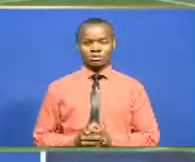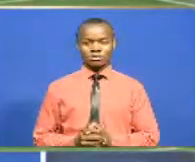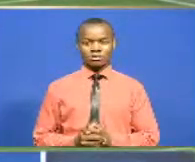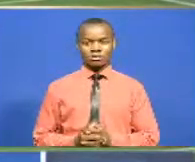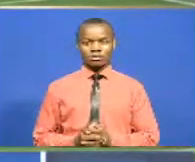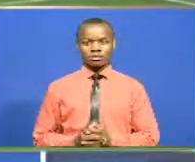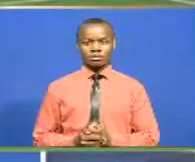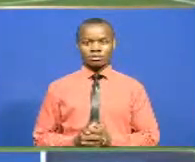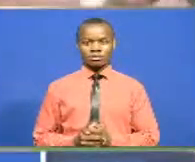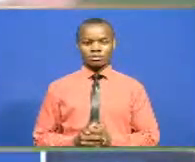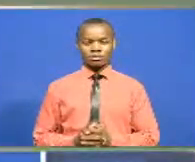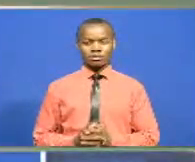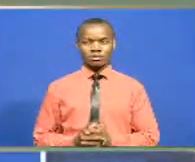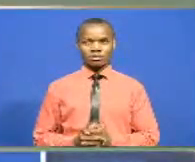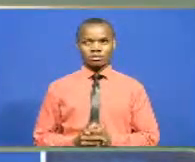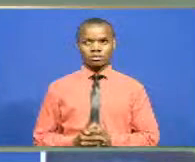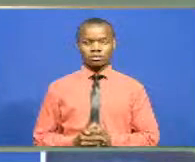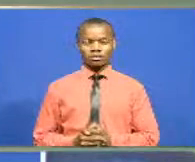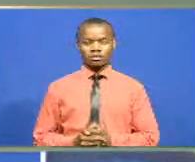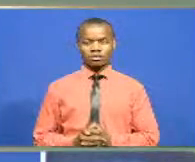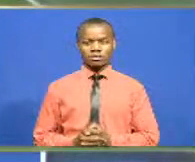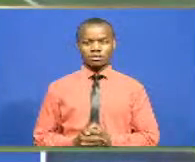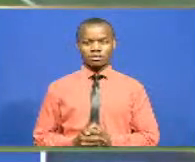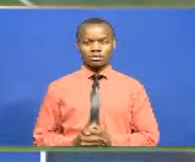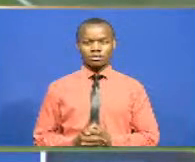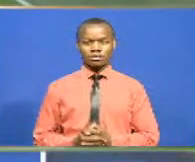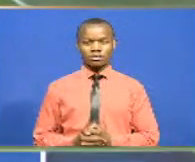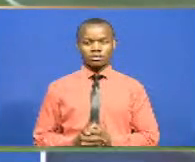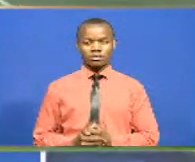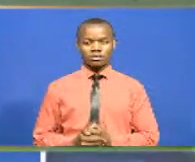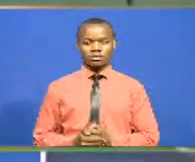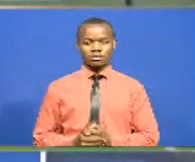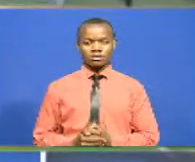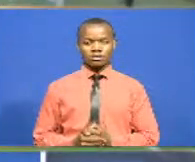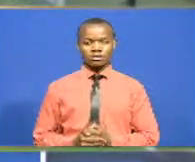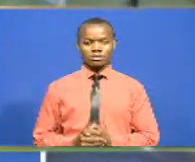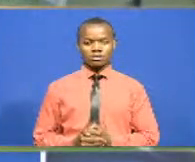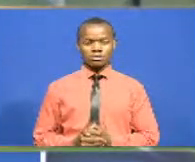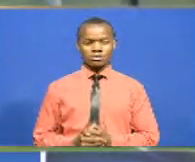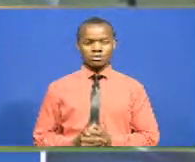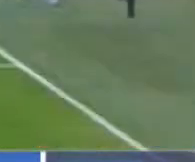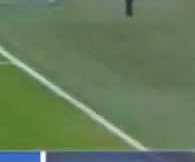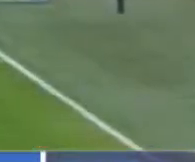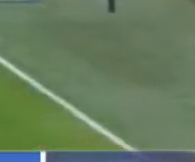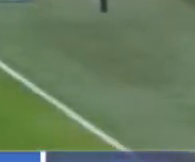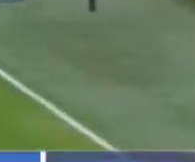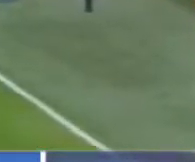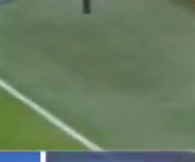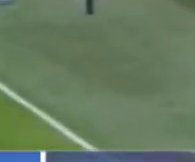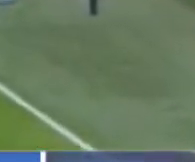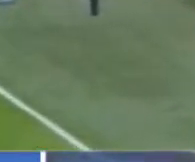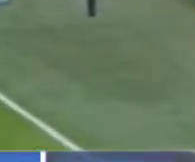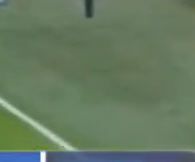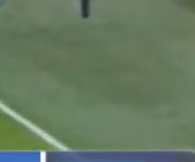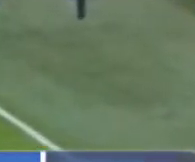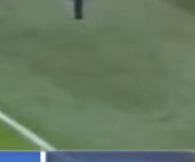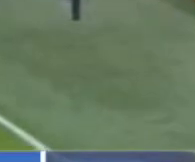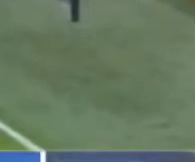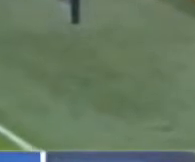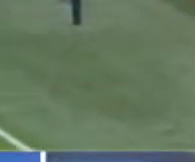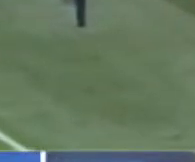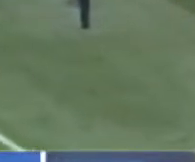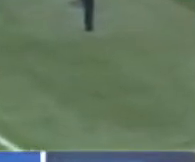in. And it's the man who got a brace in the victory over Benevento who has put Verona in front